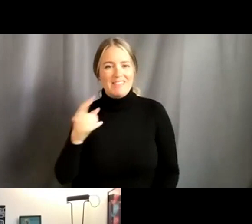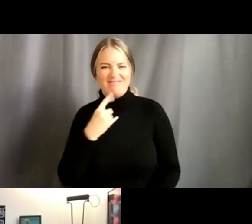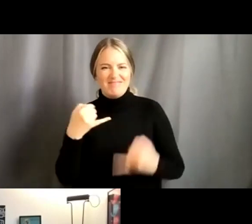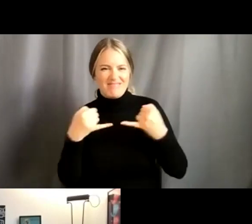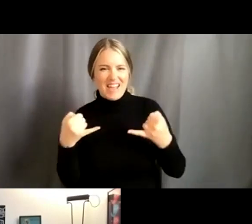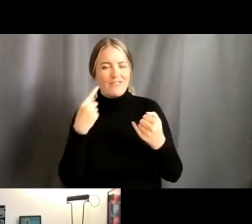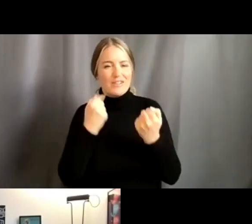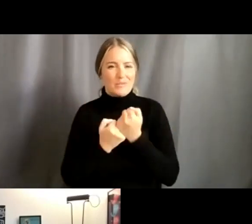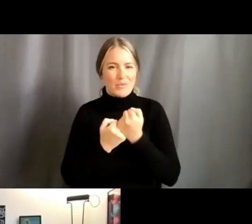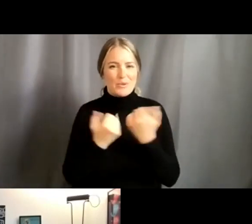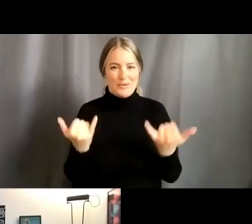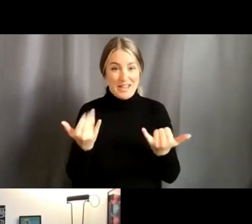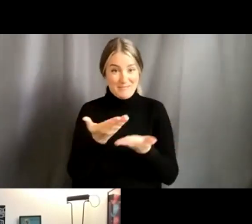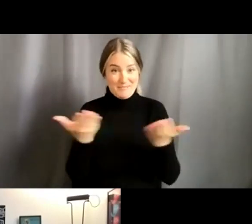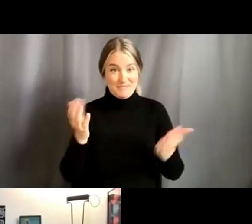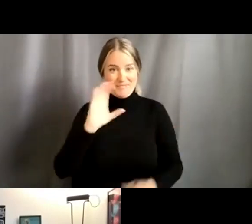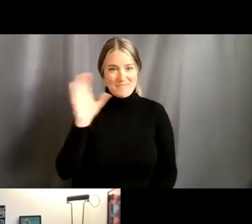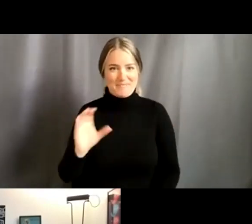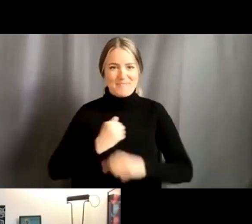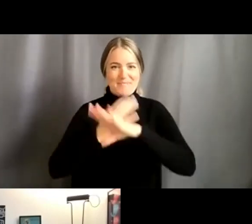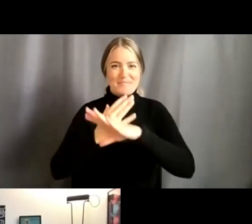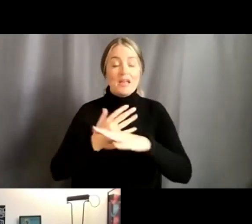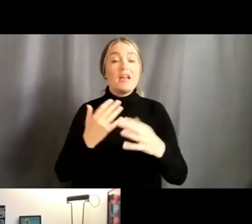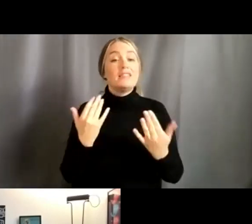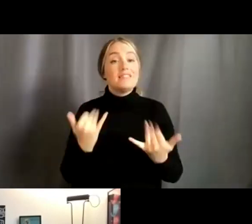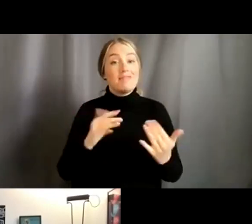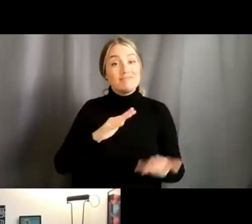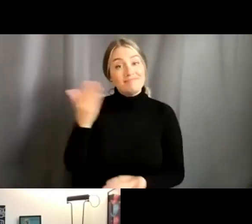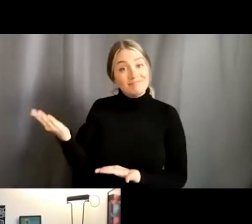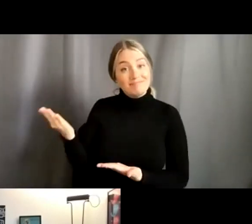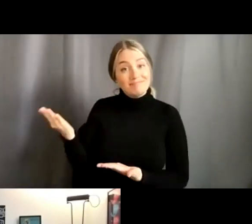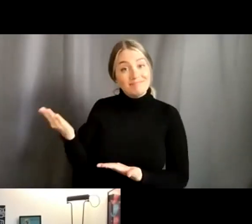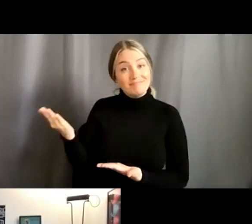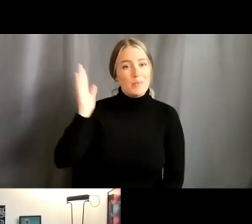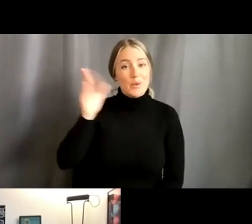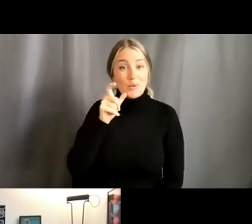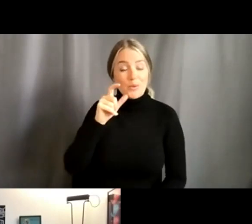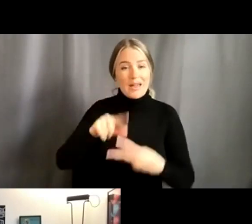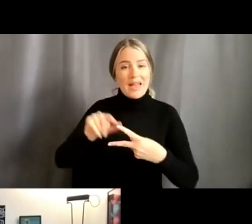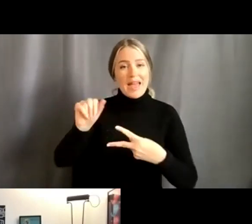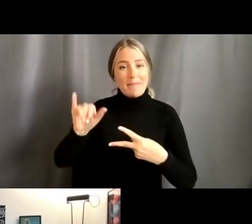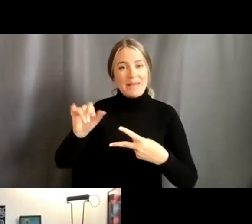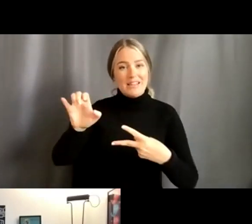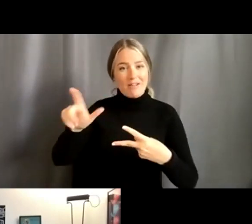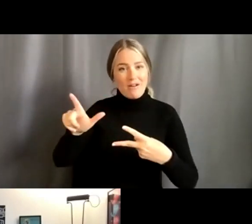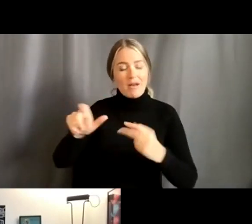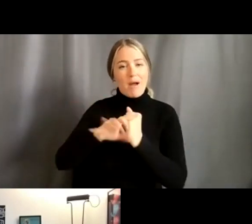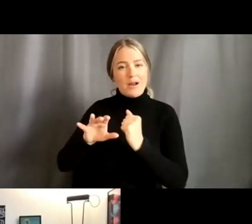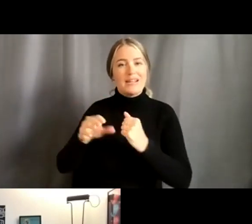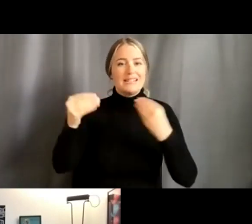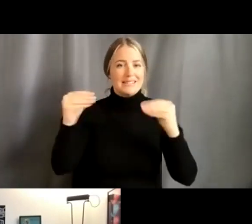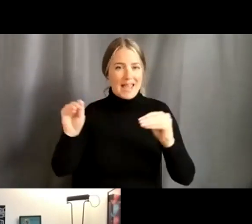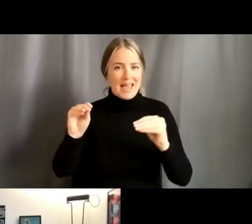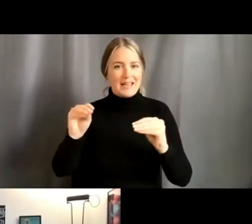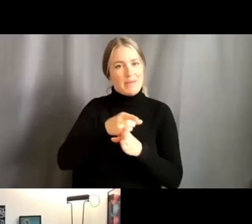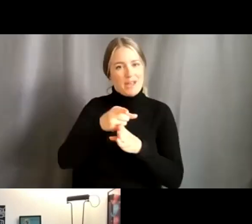Learn. Now, without further ado, I'd like to introduce our presenters. Amy Siegel is the Marketing and Sales Specialist at Access